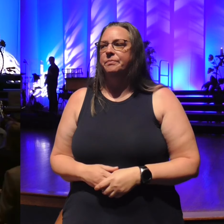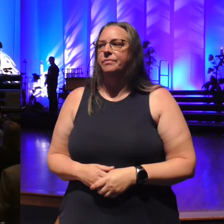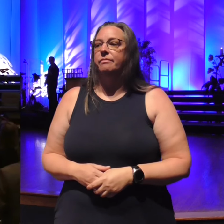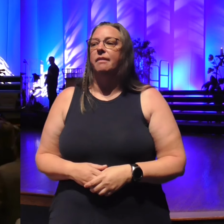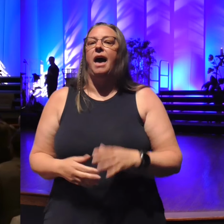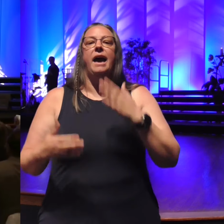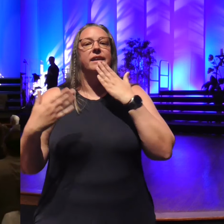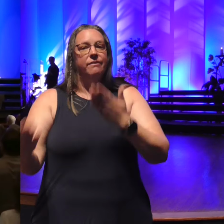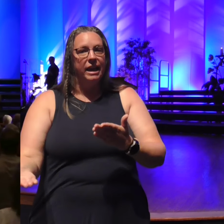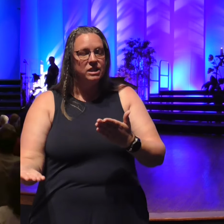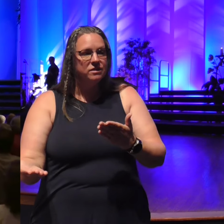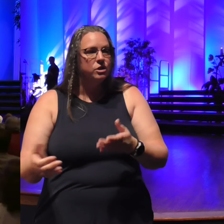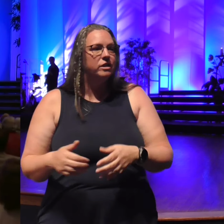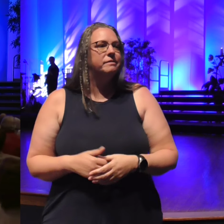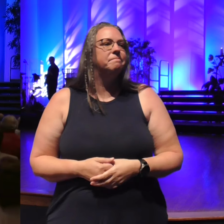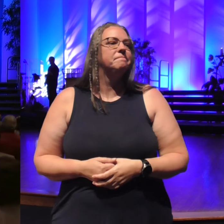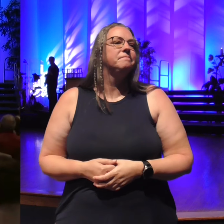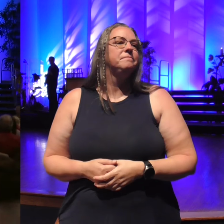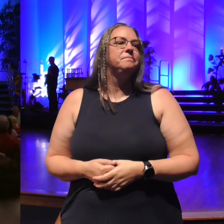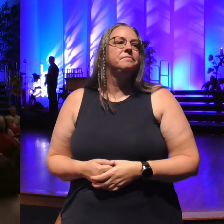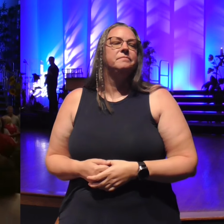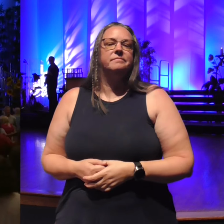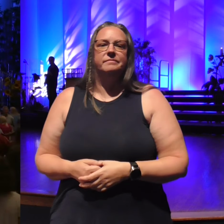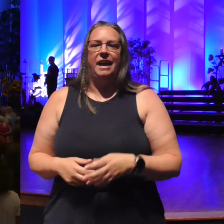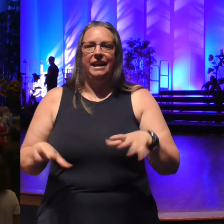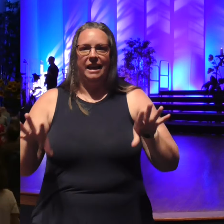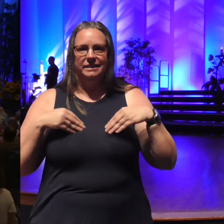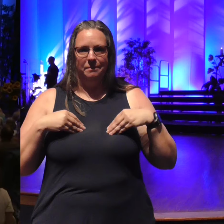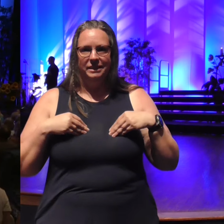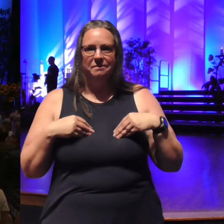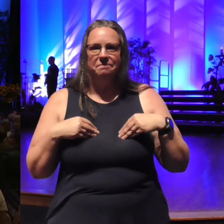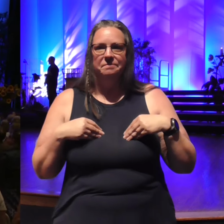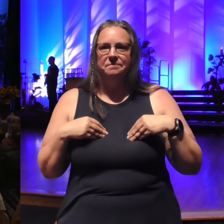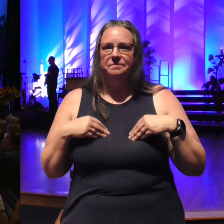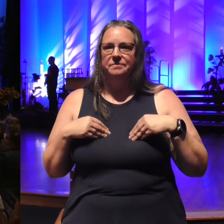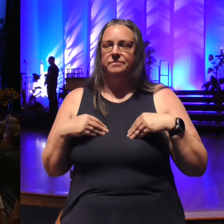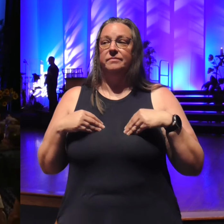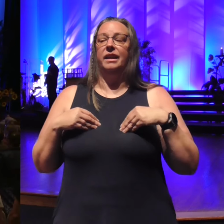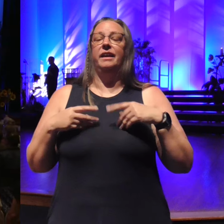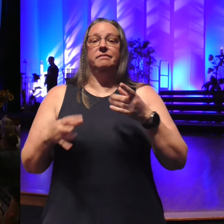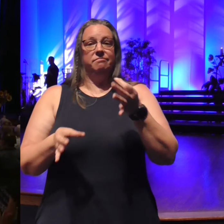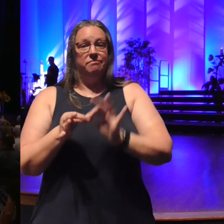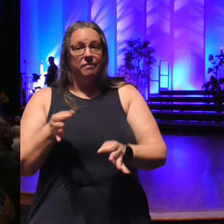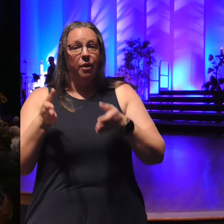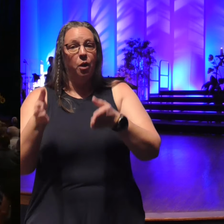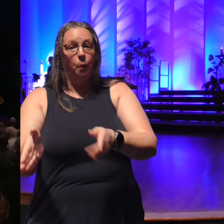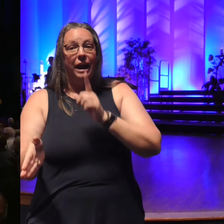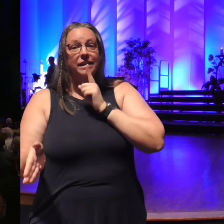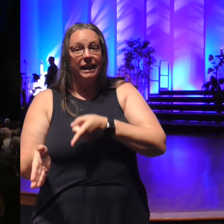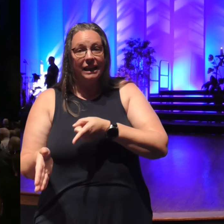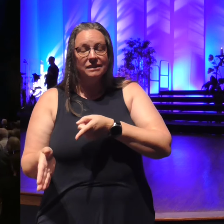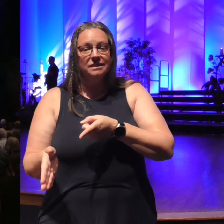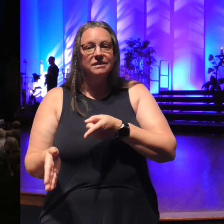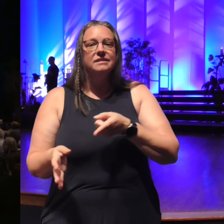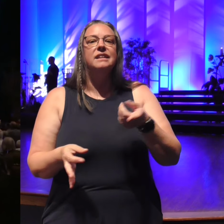I give thanks for it, and I accept it. Just the way that it is,